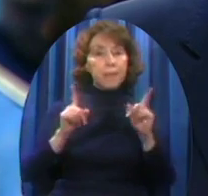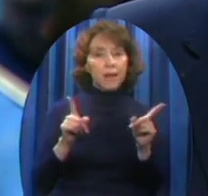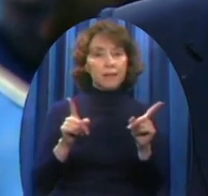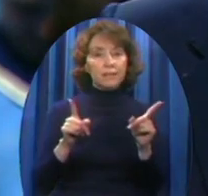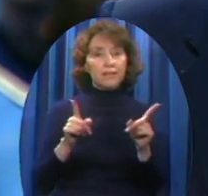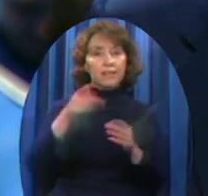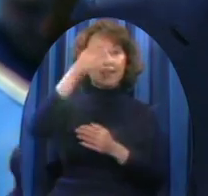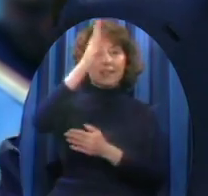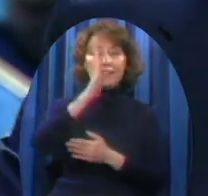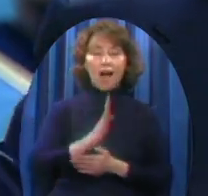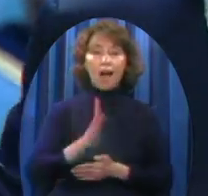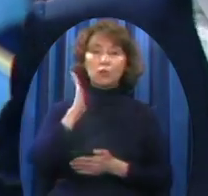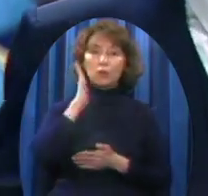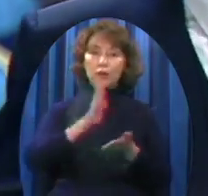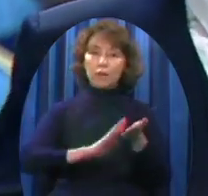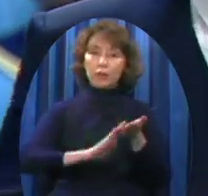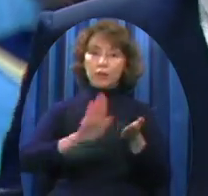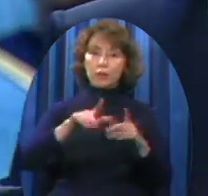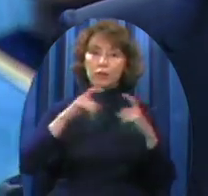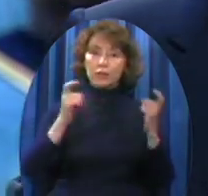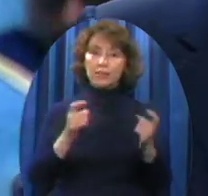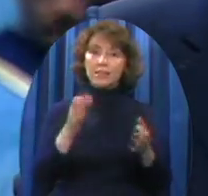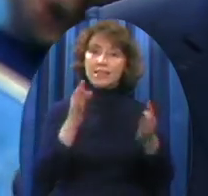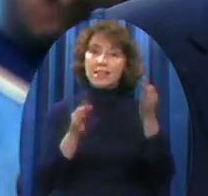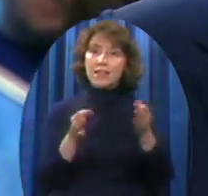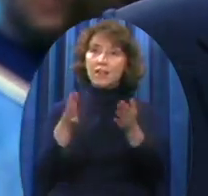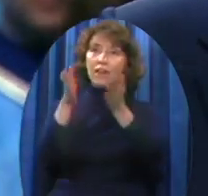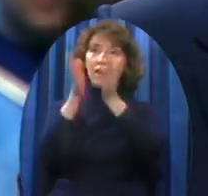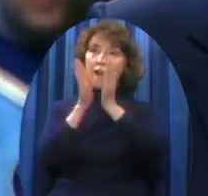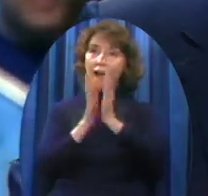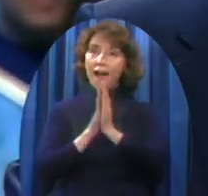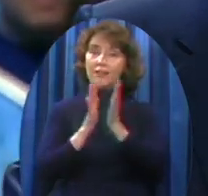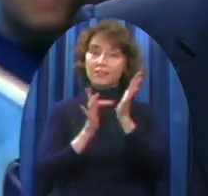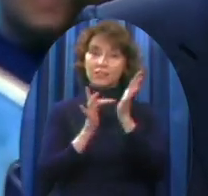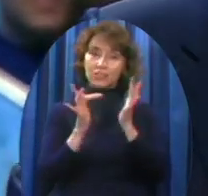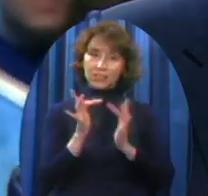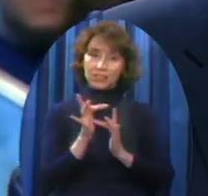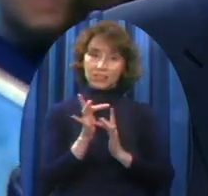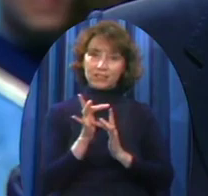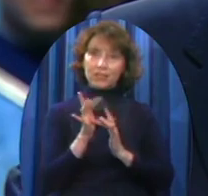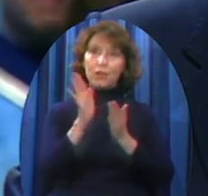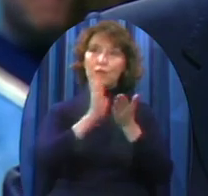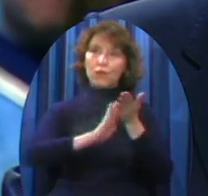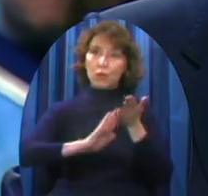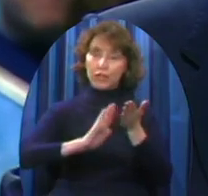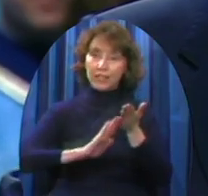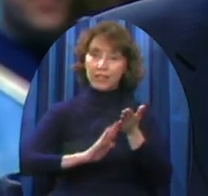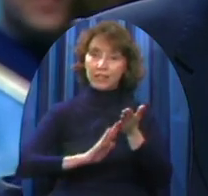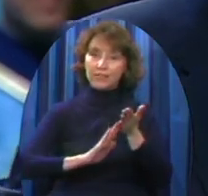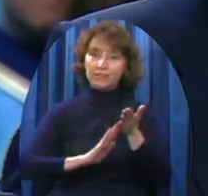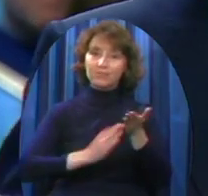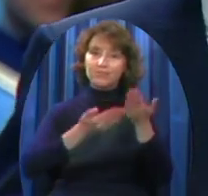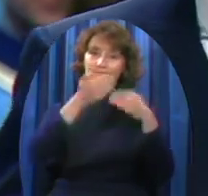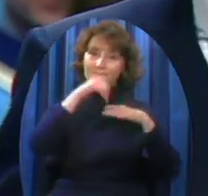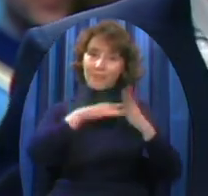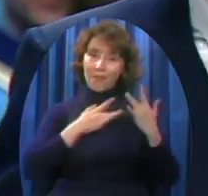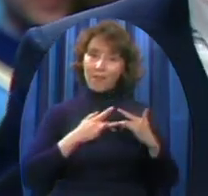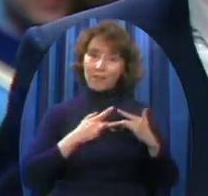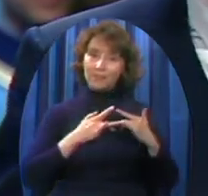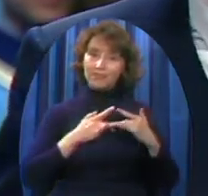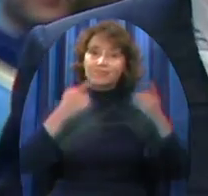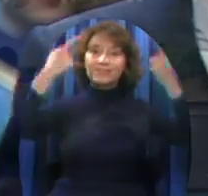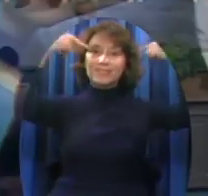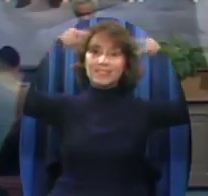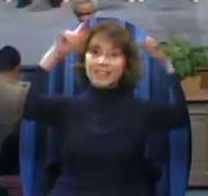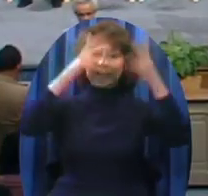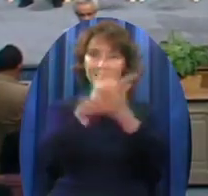come. While we sing right now, come to the risen Christ. Let Him meet your need.